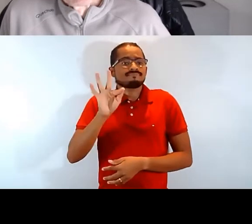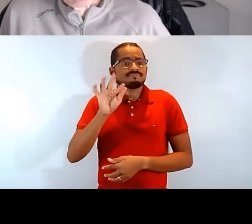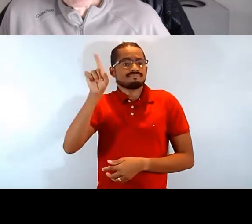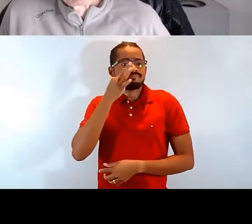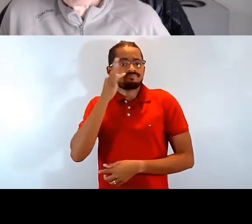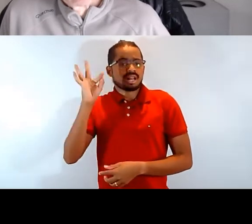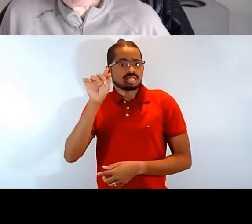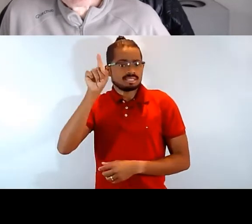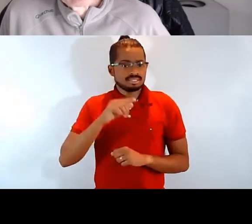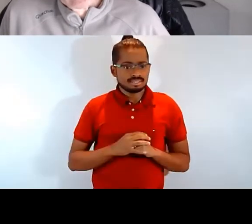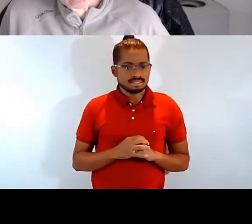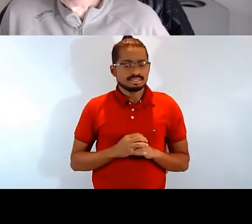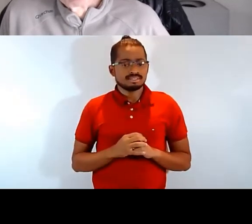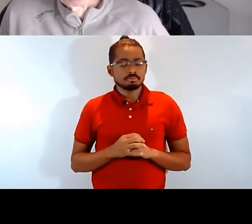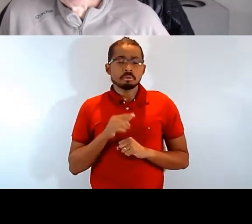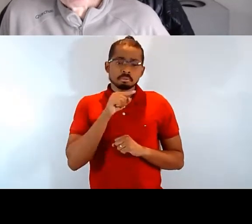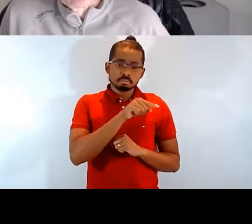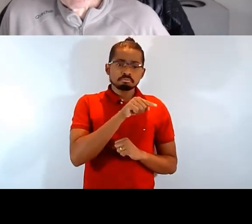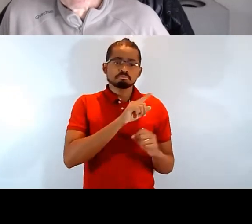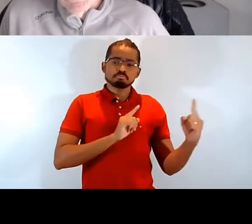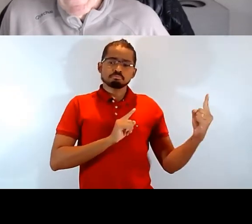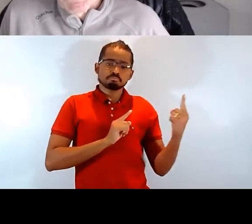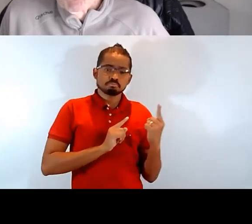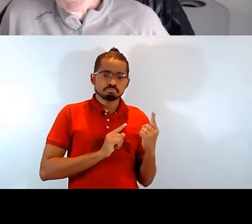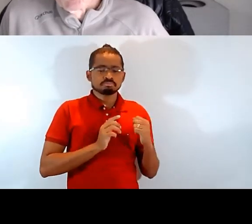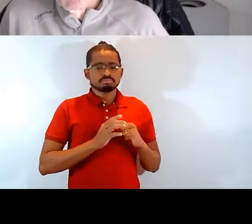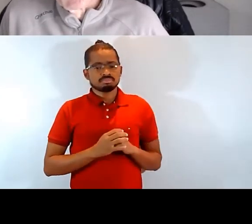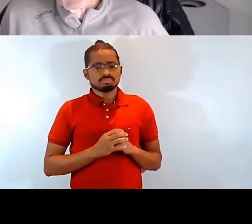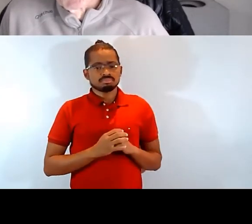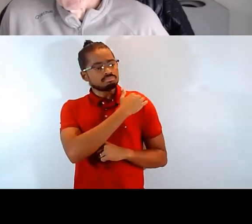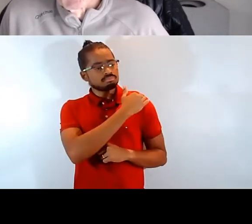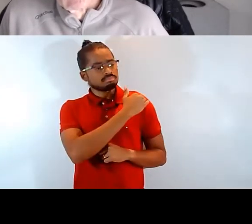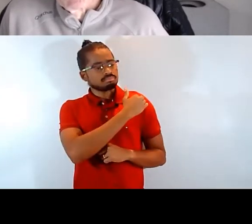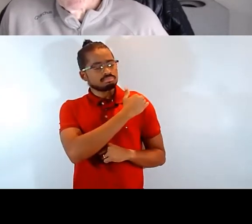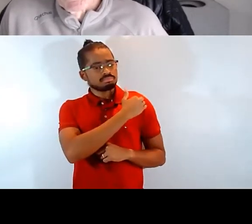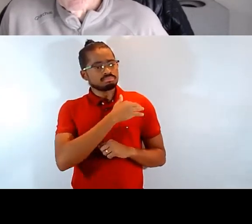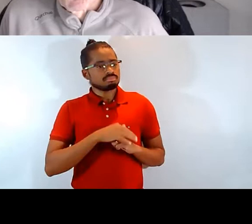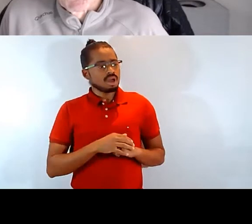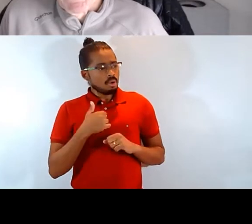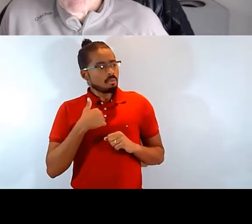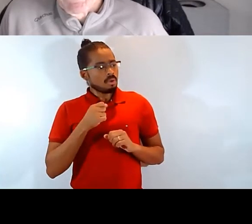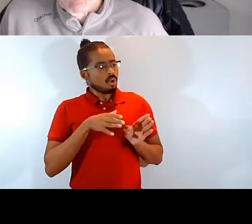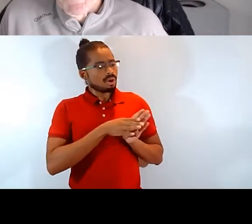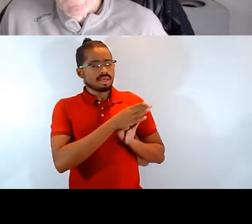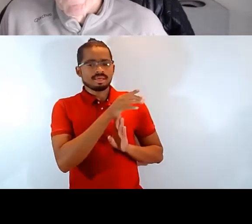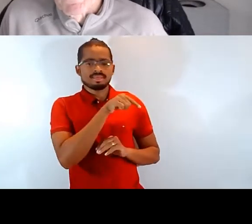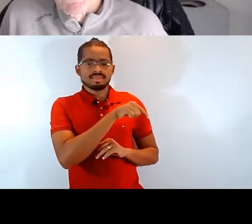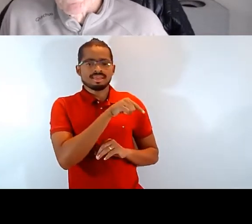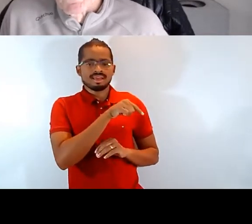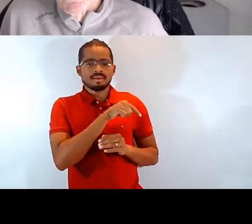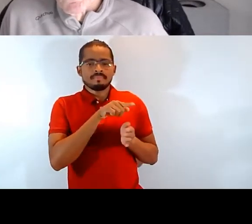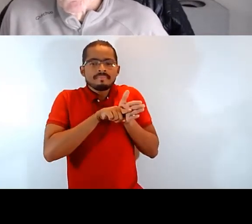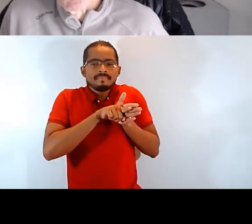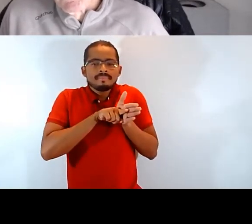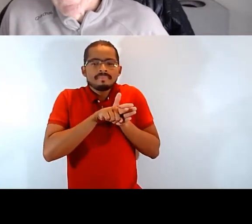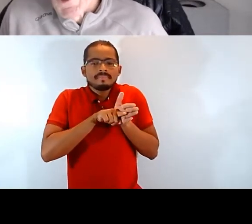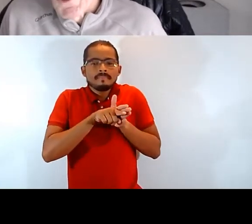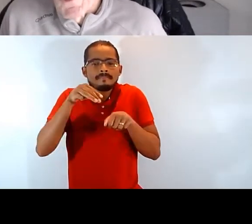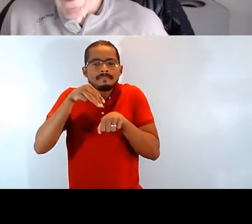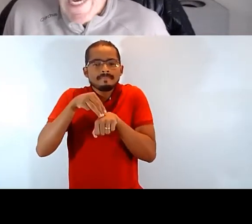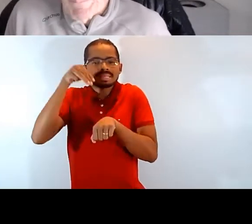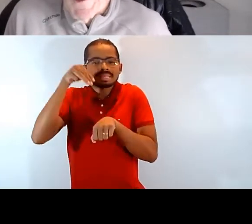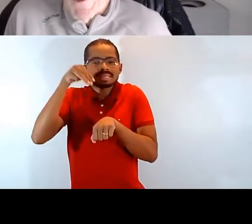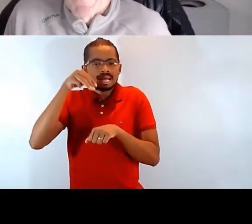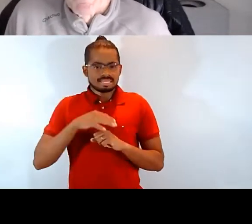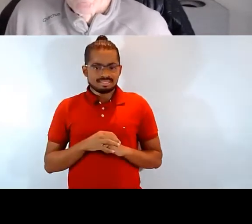And she came and asked me to supervise her MA thesis on